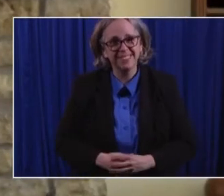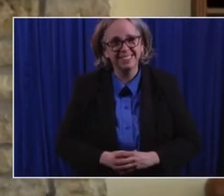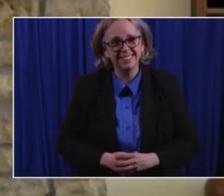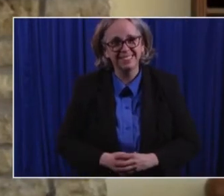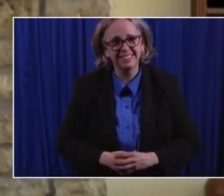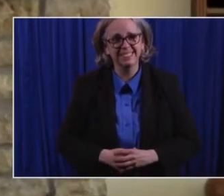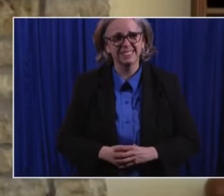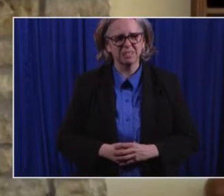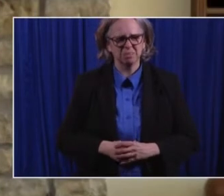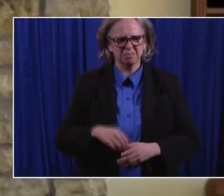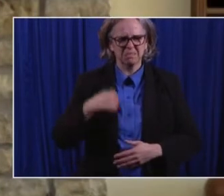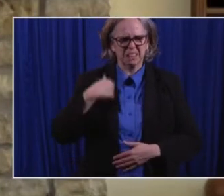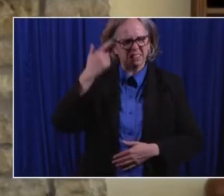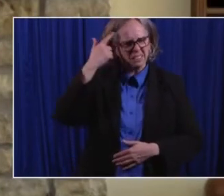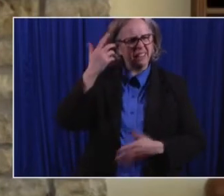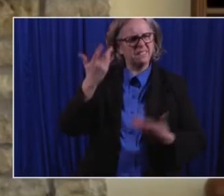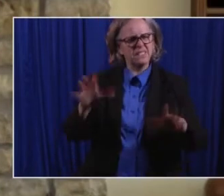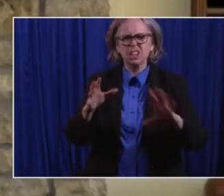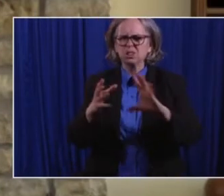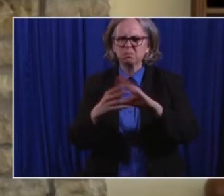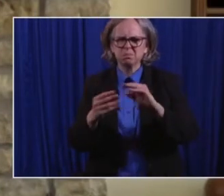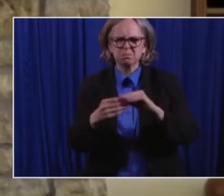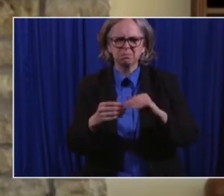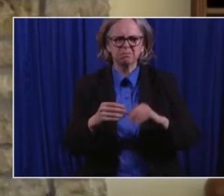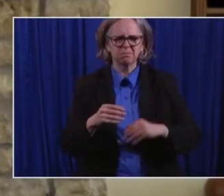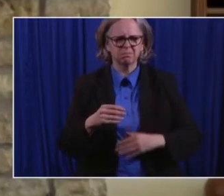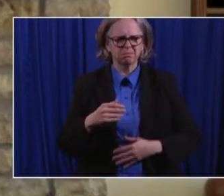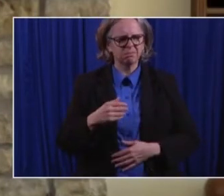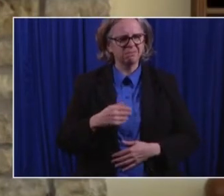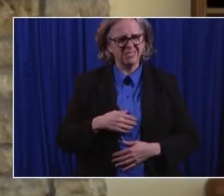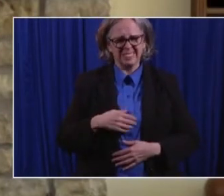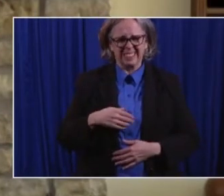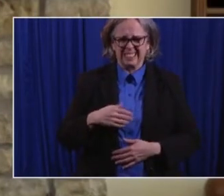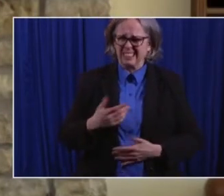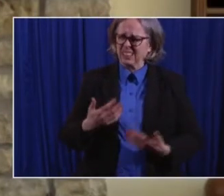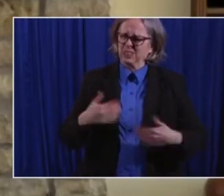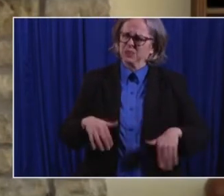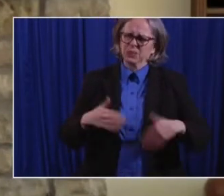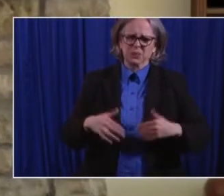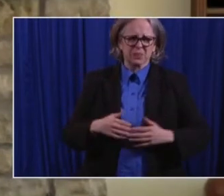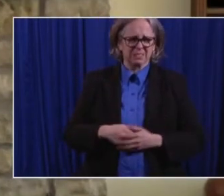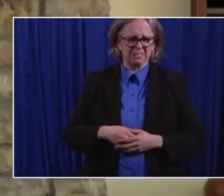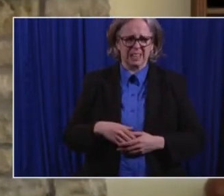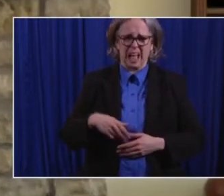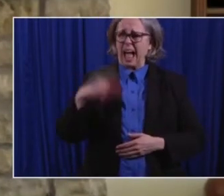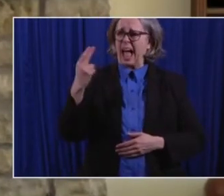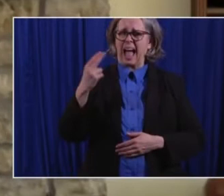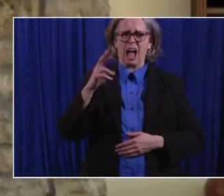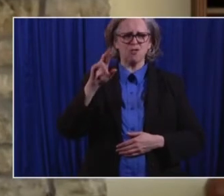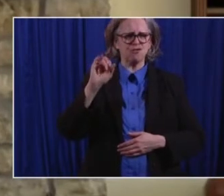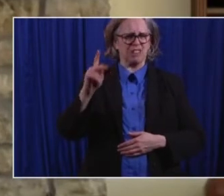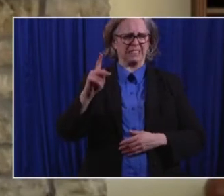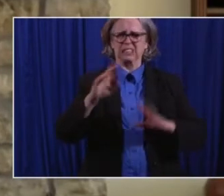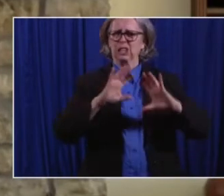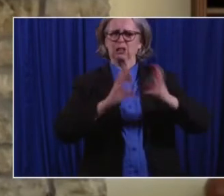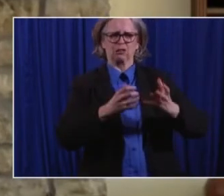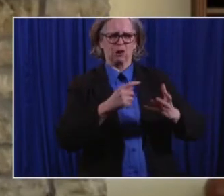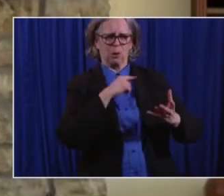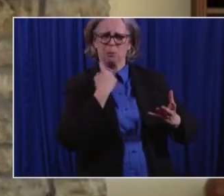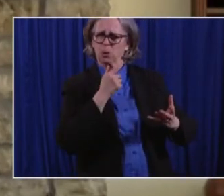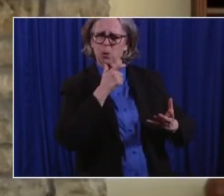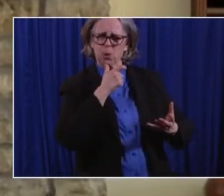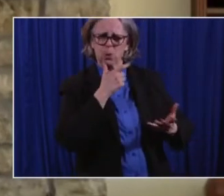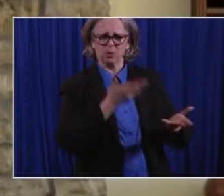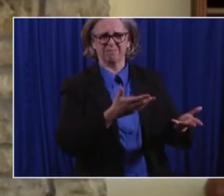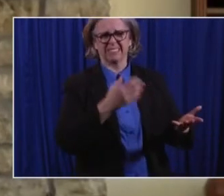we know that the biggest indicator of vulnerability and possibility of death